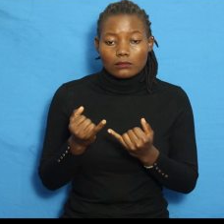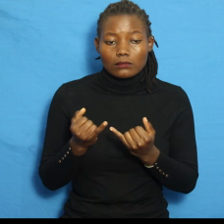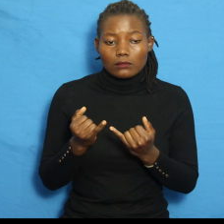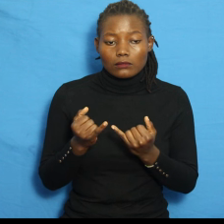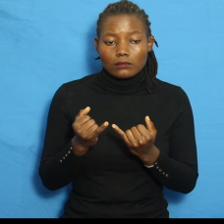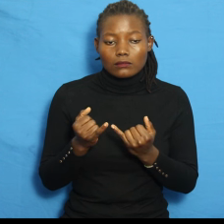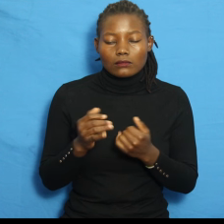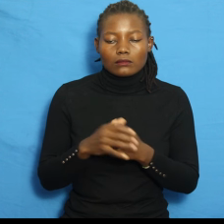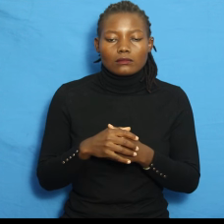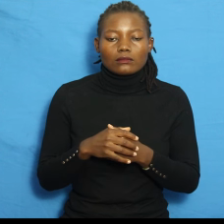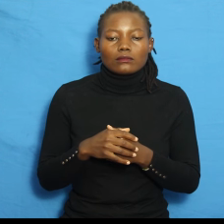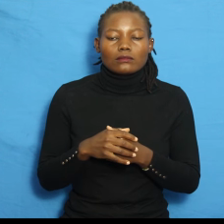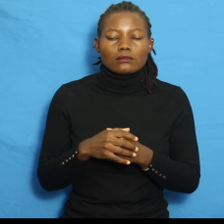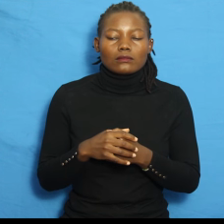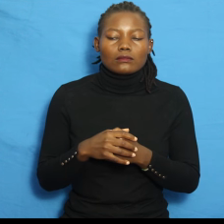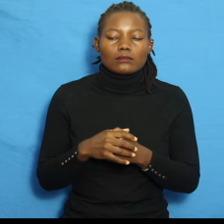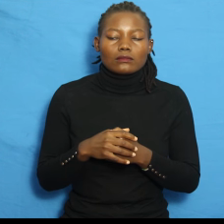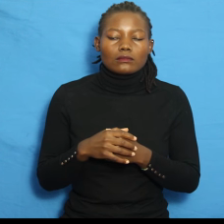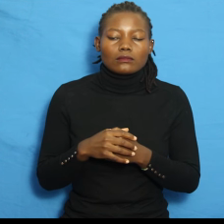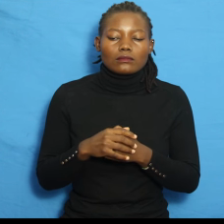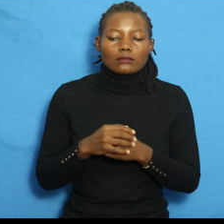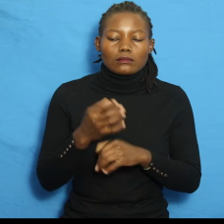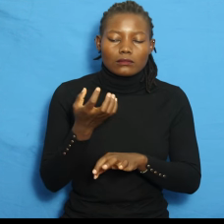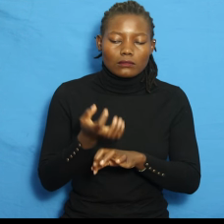structural adaptations of the vertebral bones